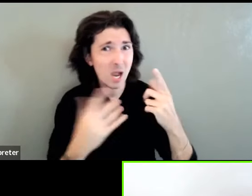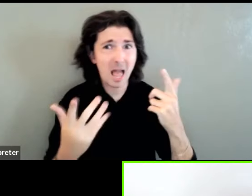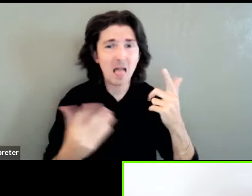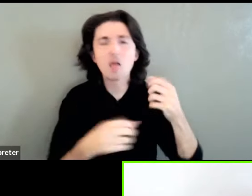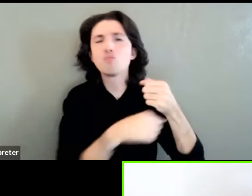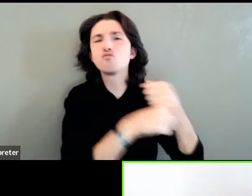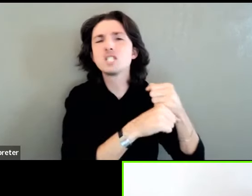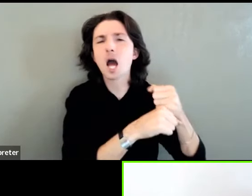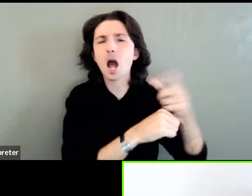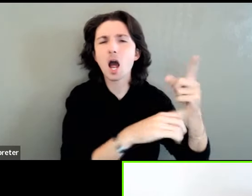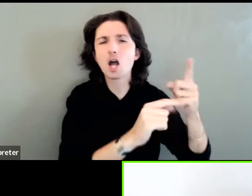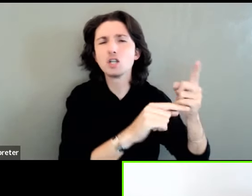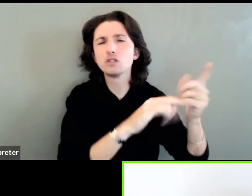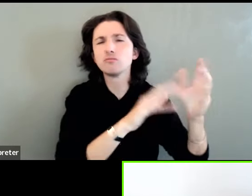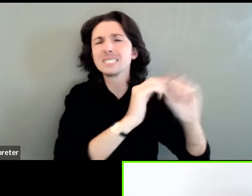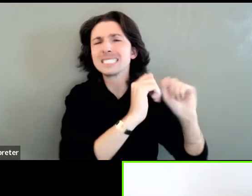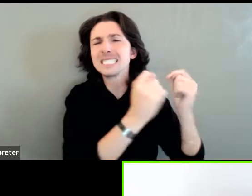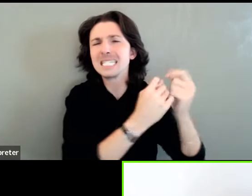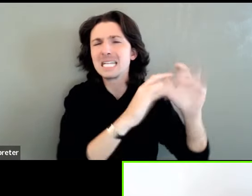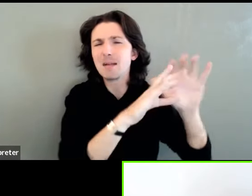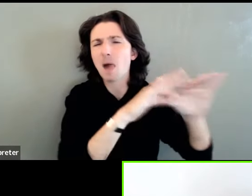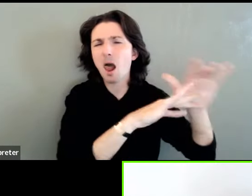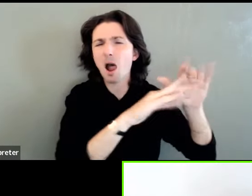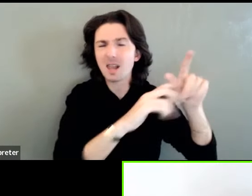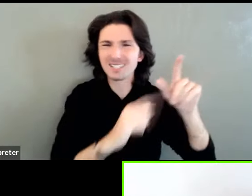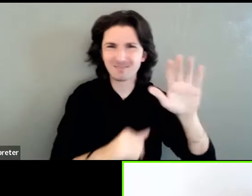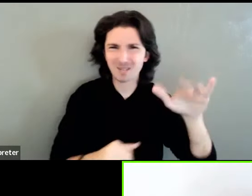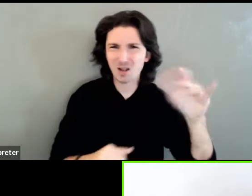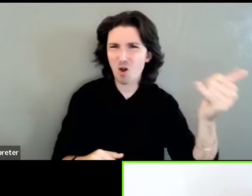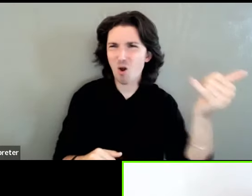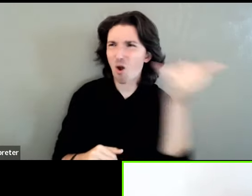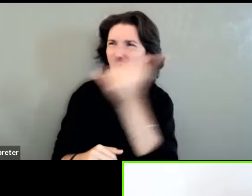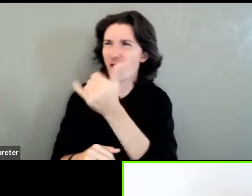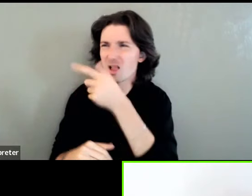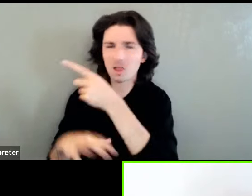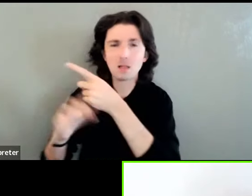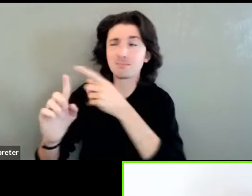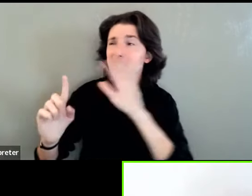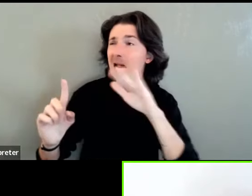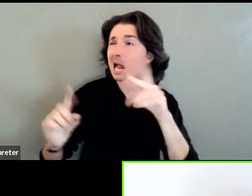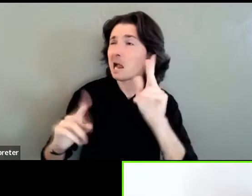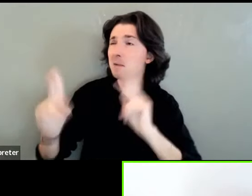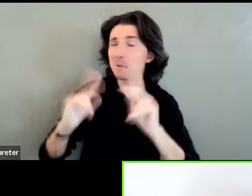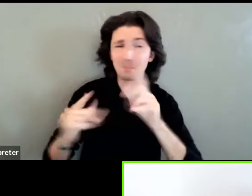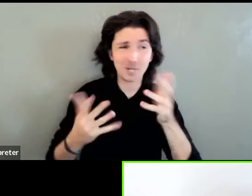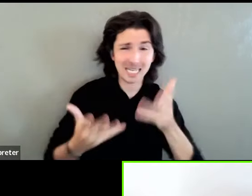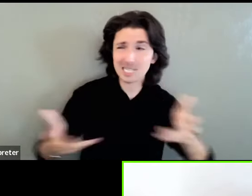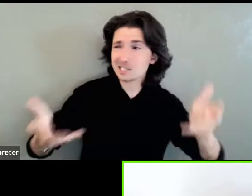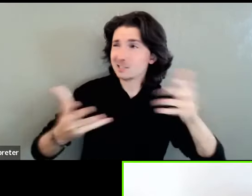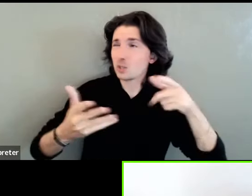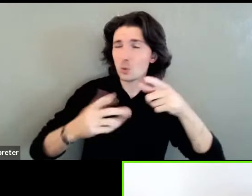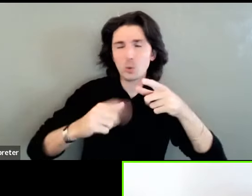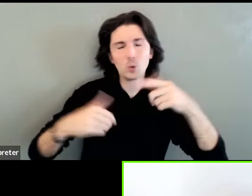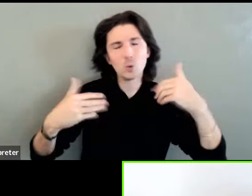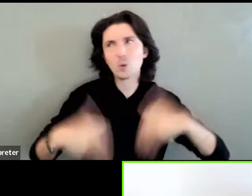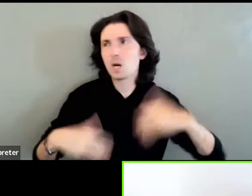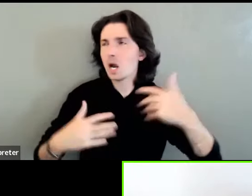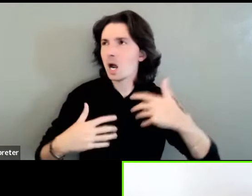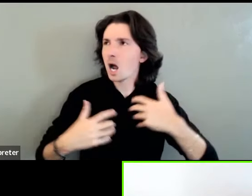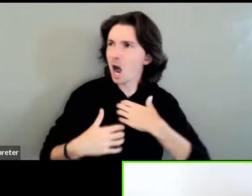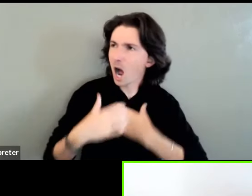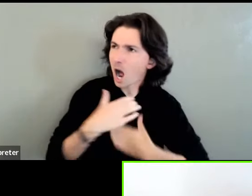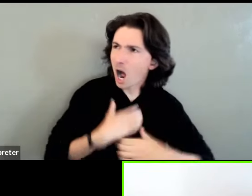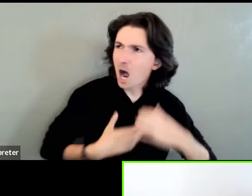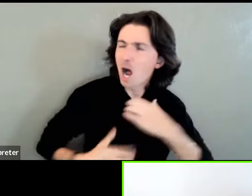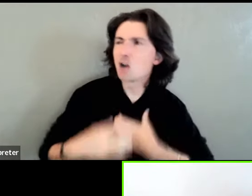us and we say, we have a safety issue. Like people are really hungry. They're not being given an opportunity to eat on your set. And